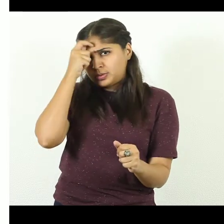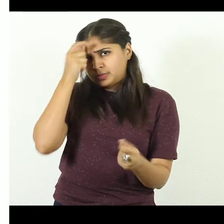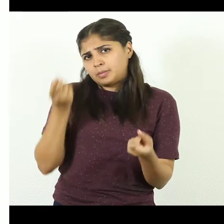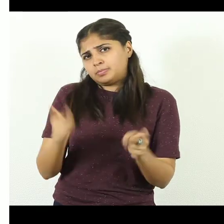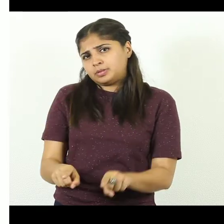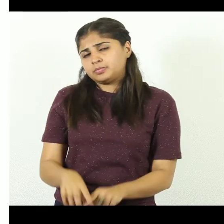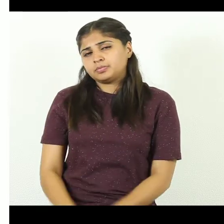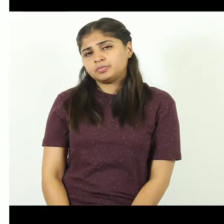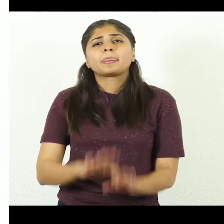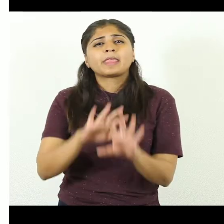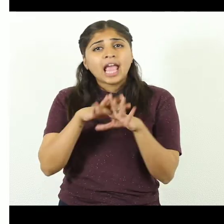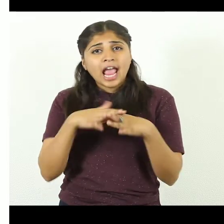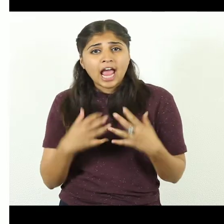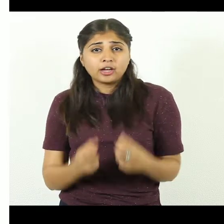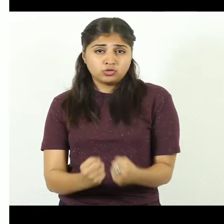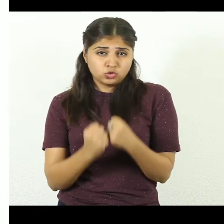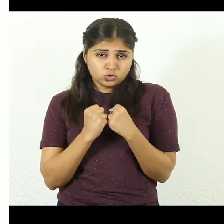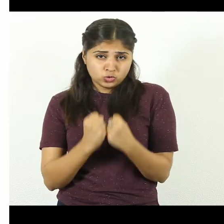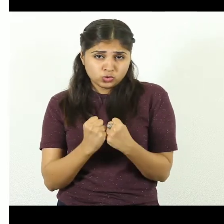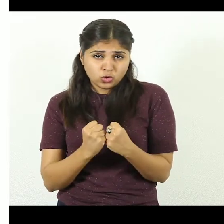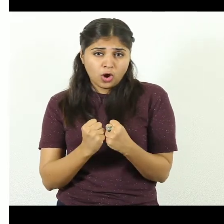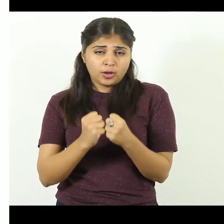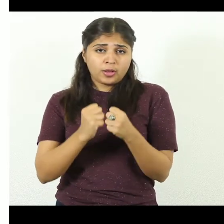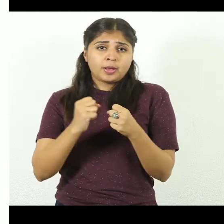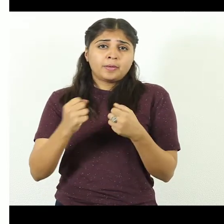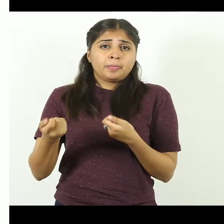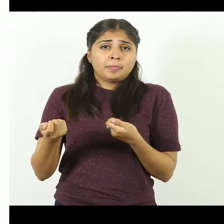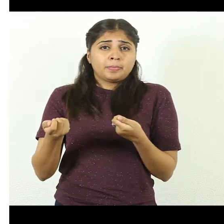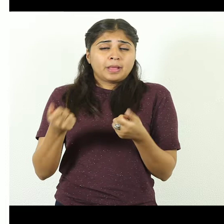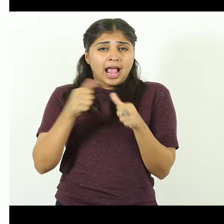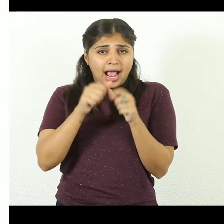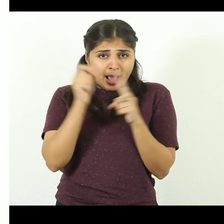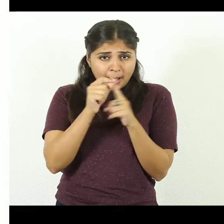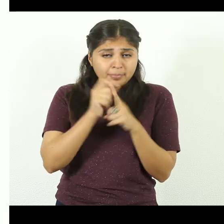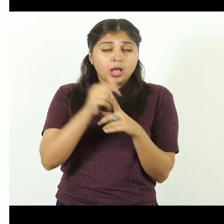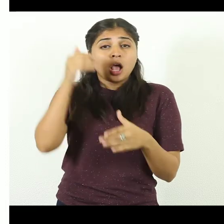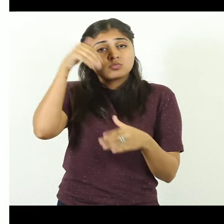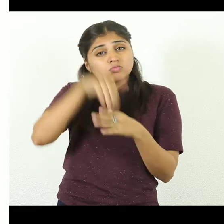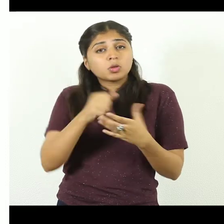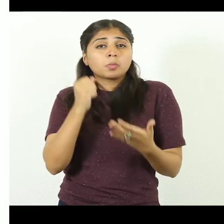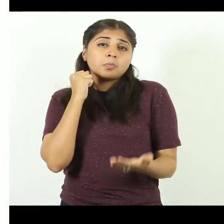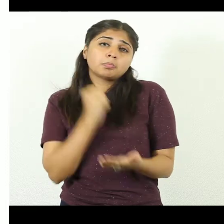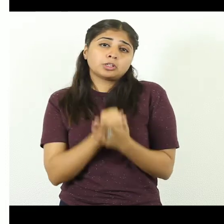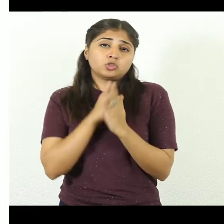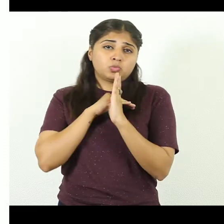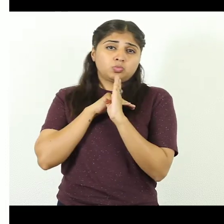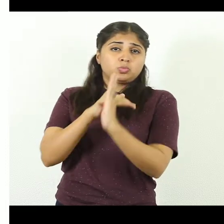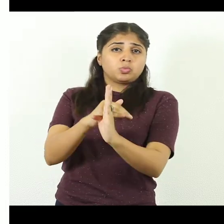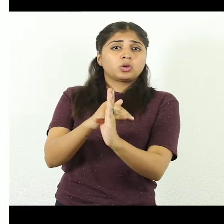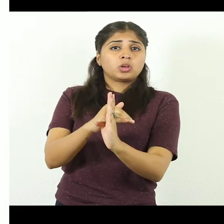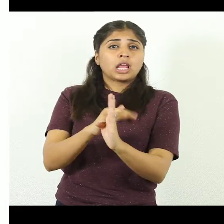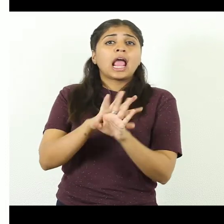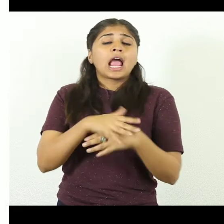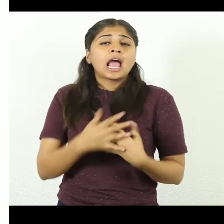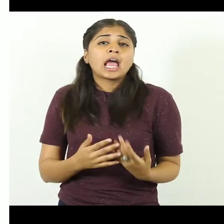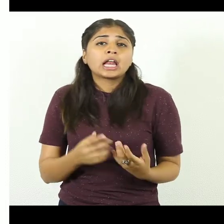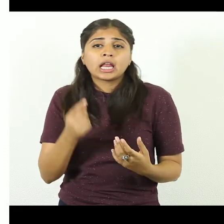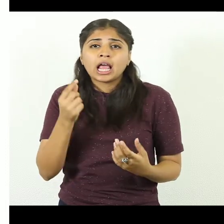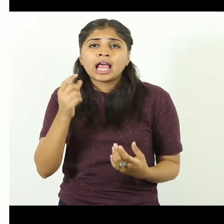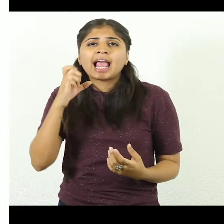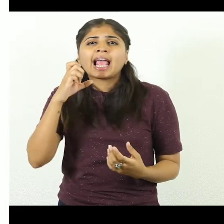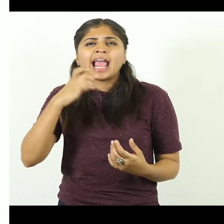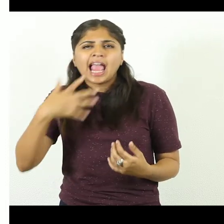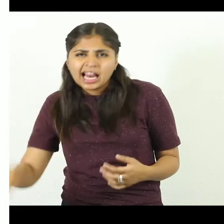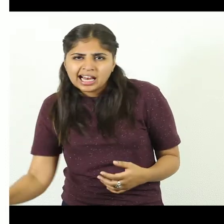errors. Any robust database application must contain error trapping mechanism to prevent